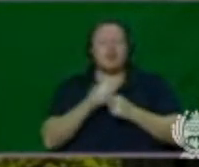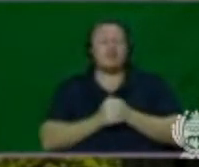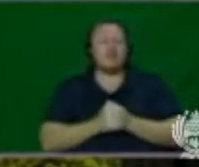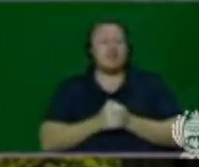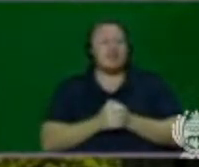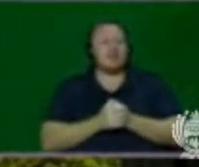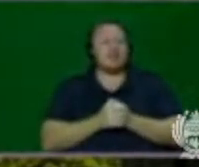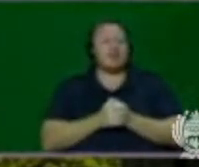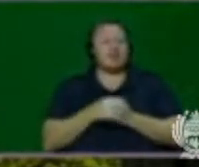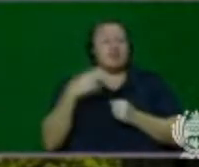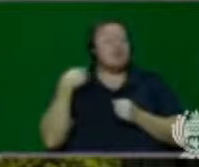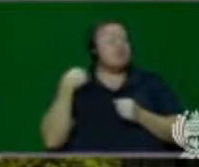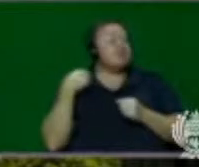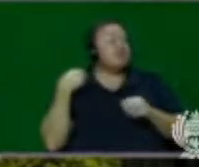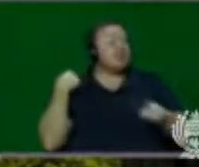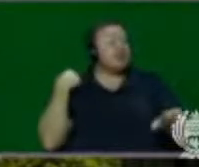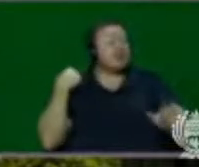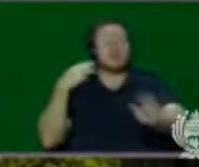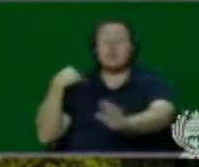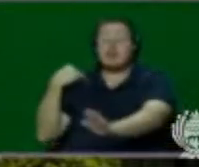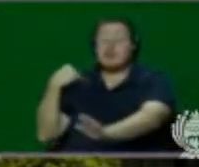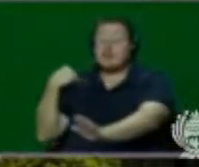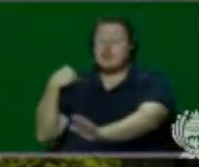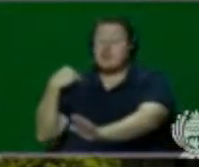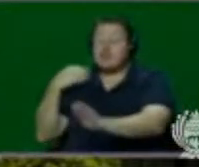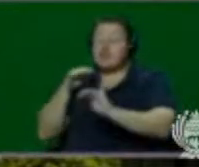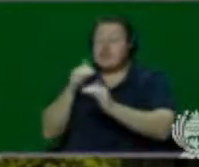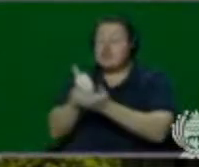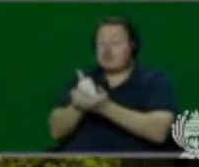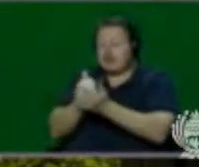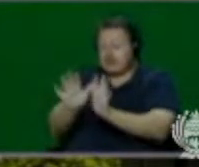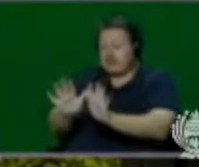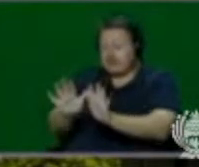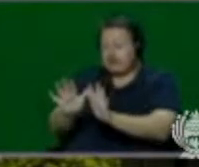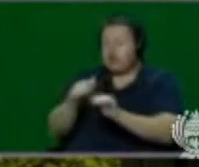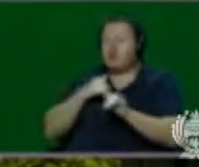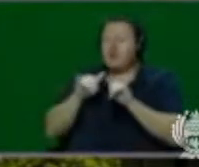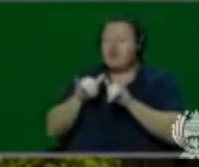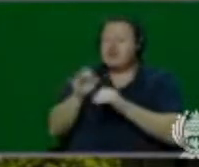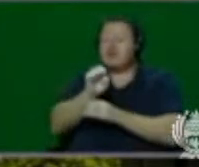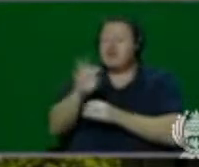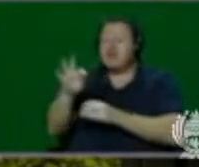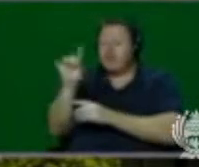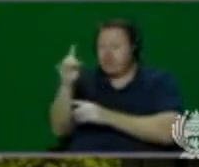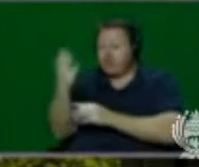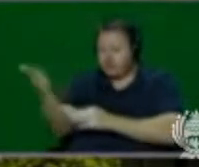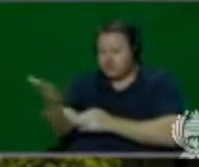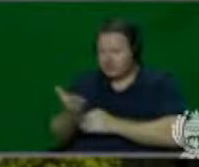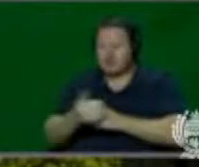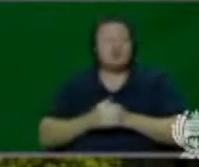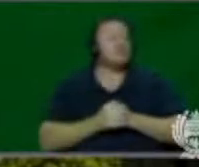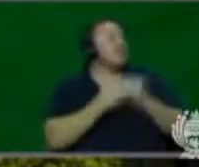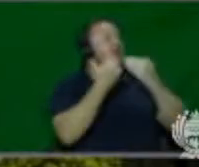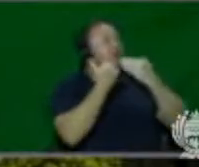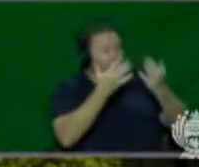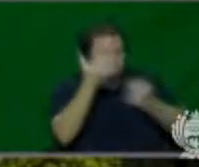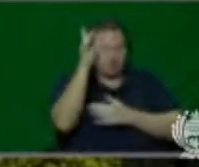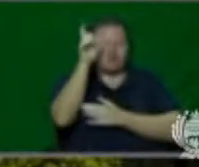Minister, you can take your seat. Minister, you can take your seat. I'll recognize the EFF. Yes, Thank Honorable you, Member.